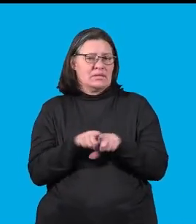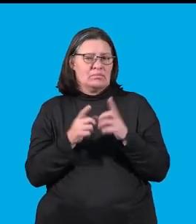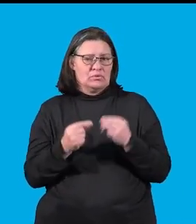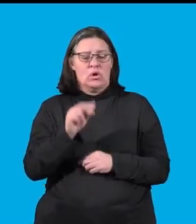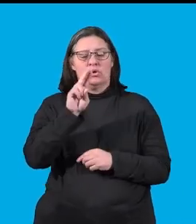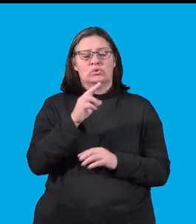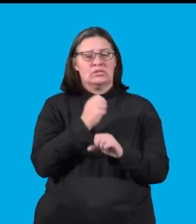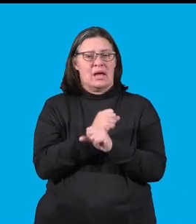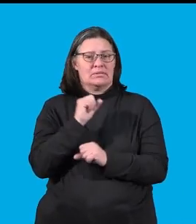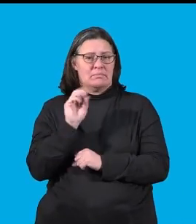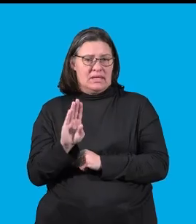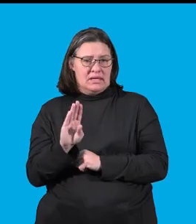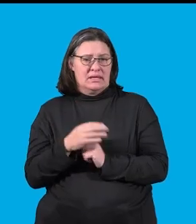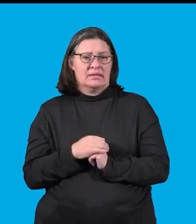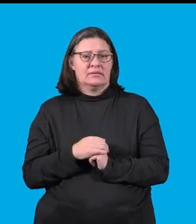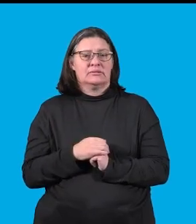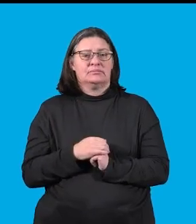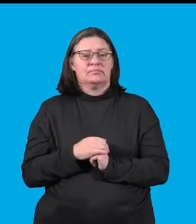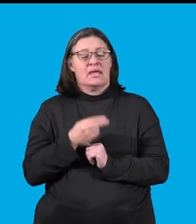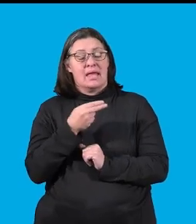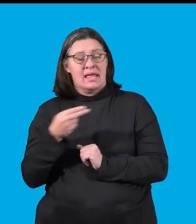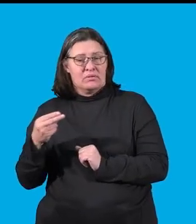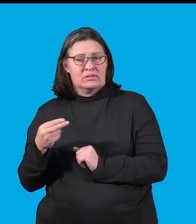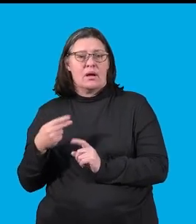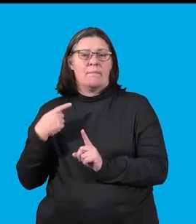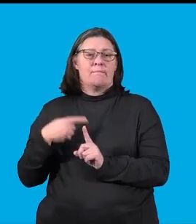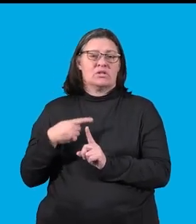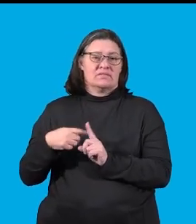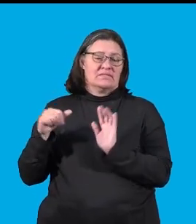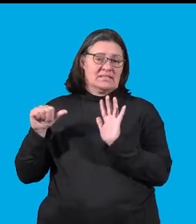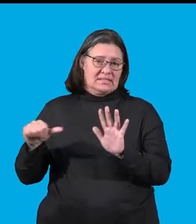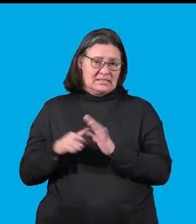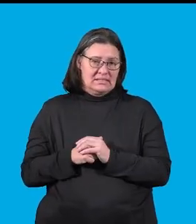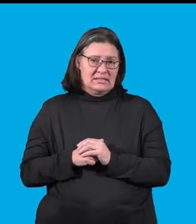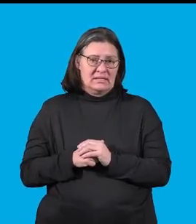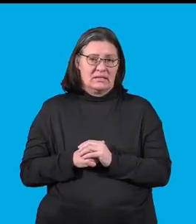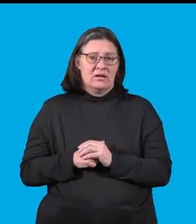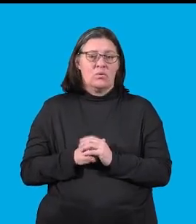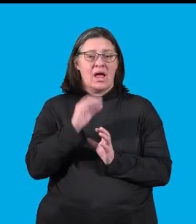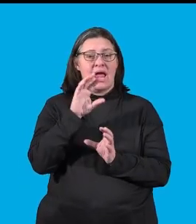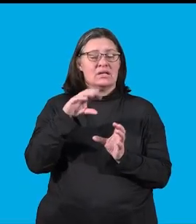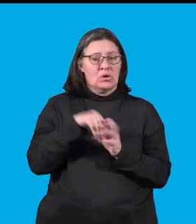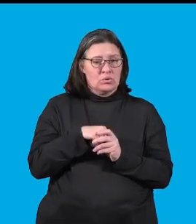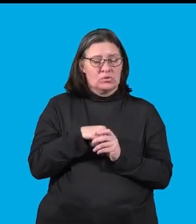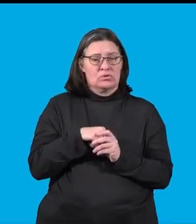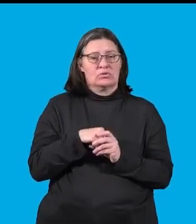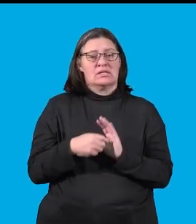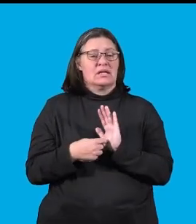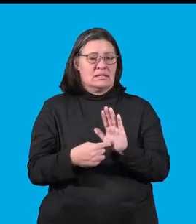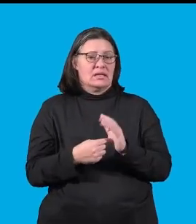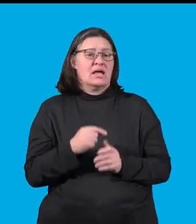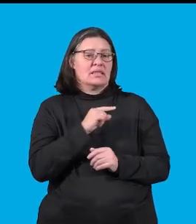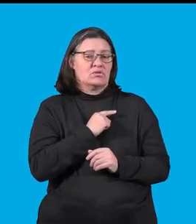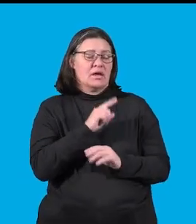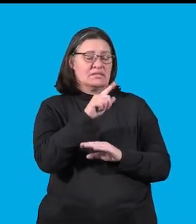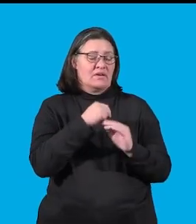same thing. 2 times b, that coefficient, needs to be equal to positive 6. Remember, we include the signs.